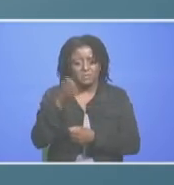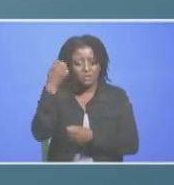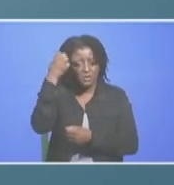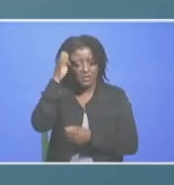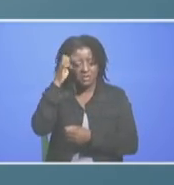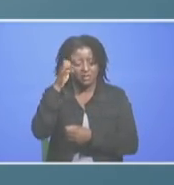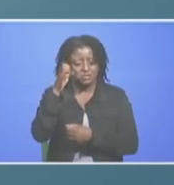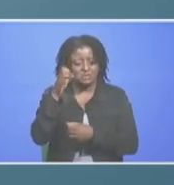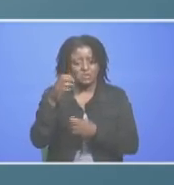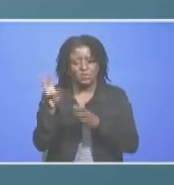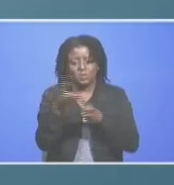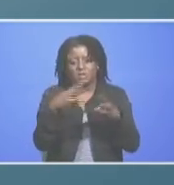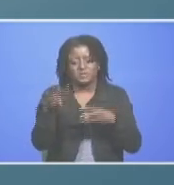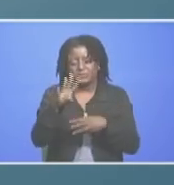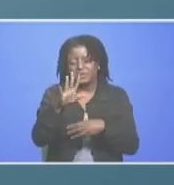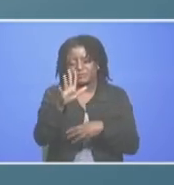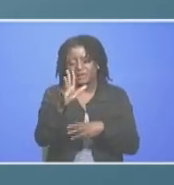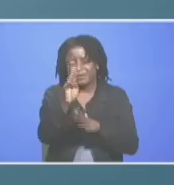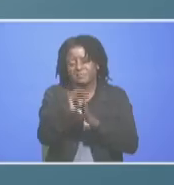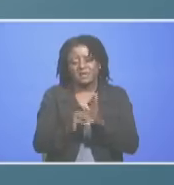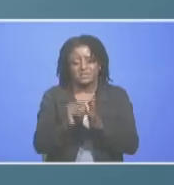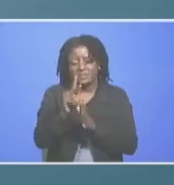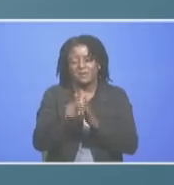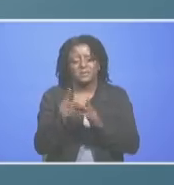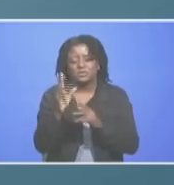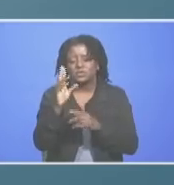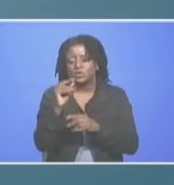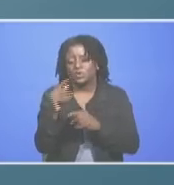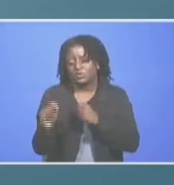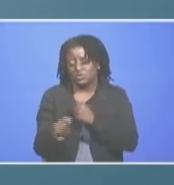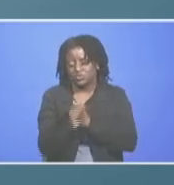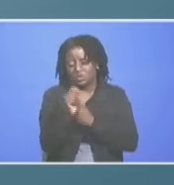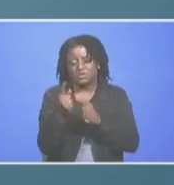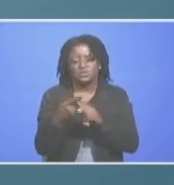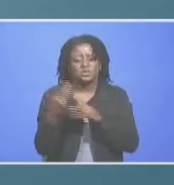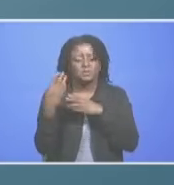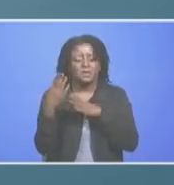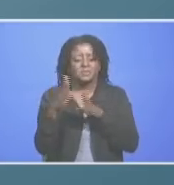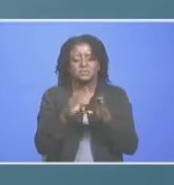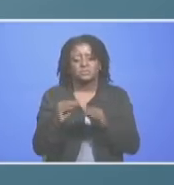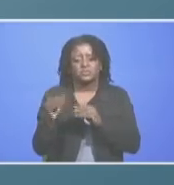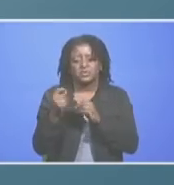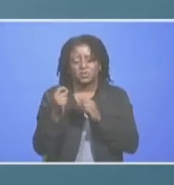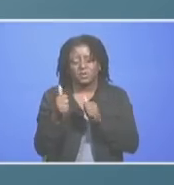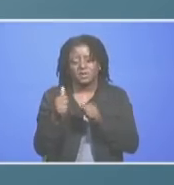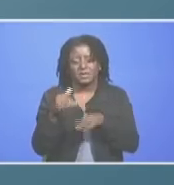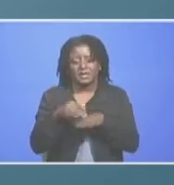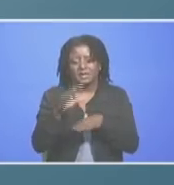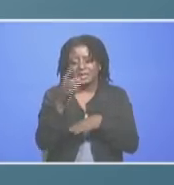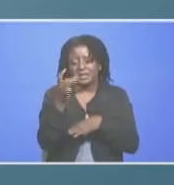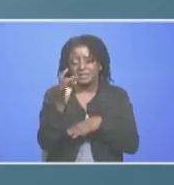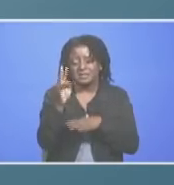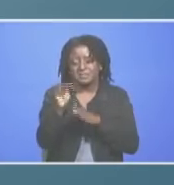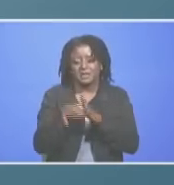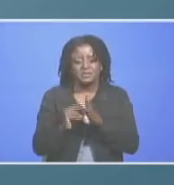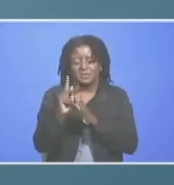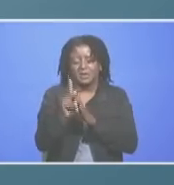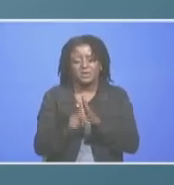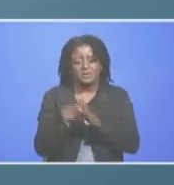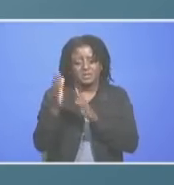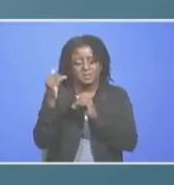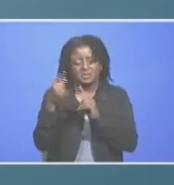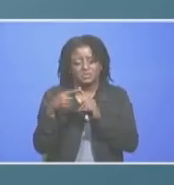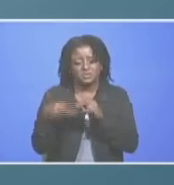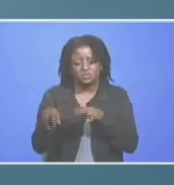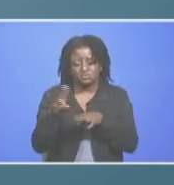miles per hour. No threat to us here in the Bahamas. It's moving quite rapidly toward the northeast at about 18 miles per hour. We expect it to even increase that